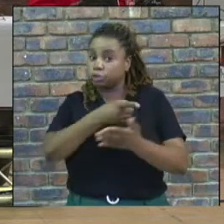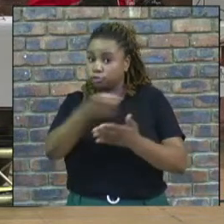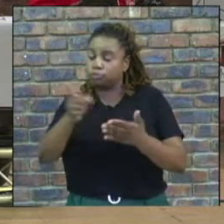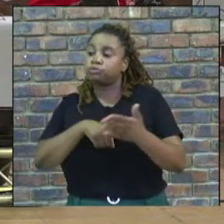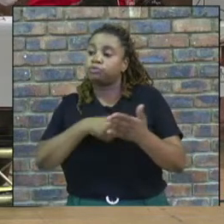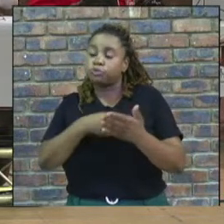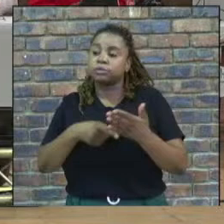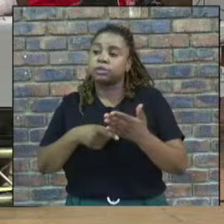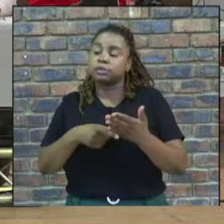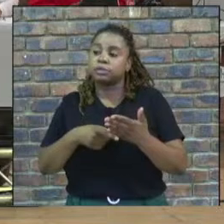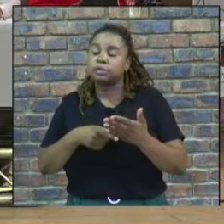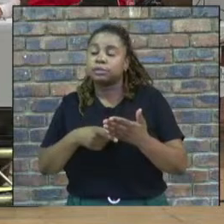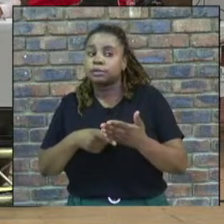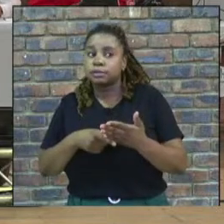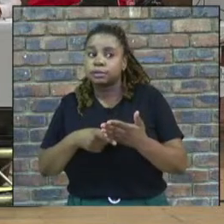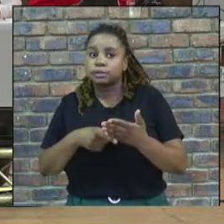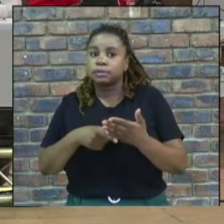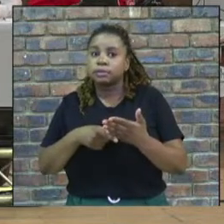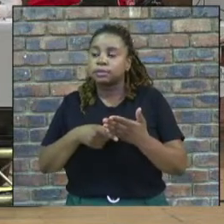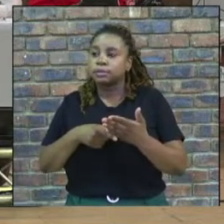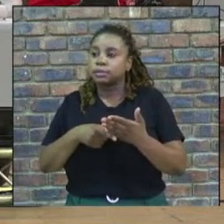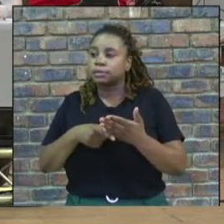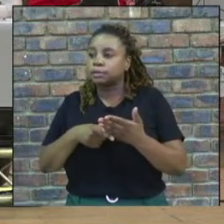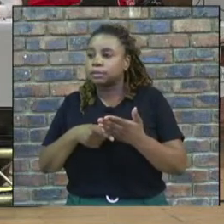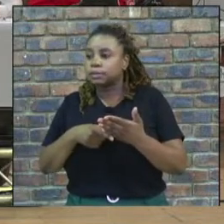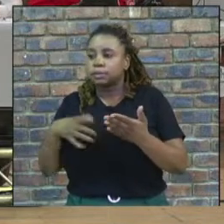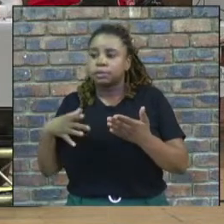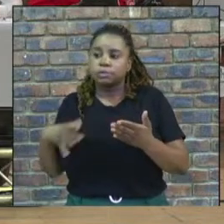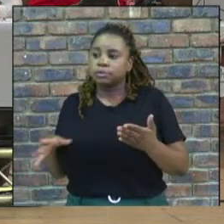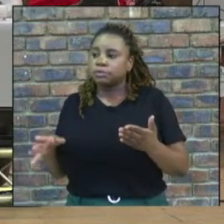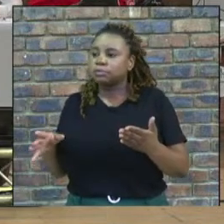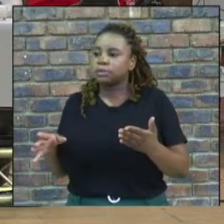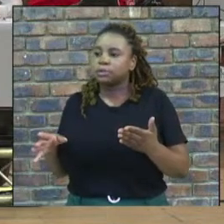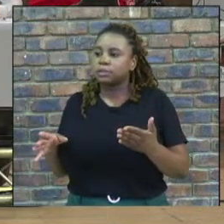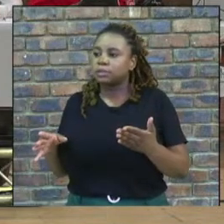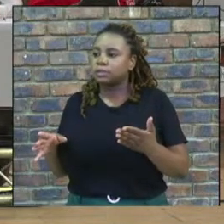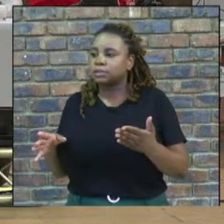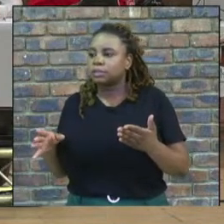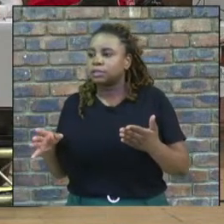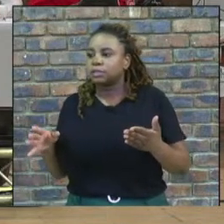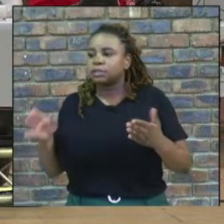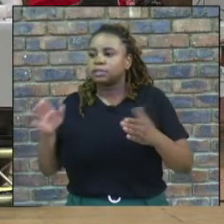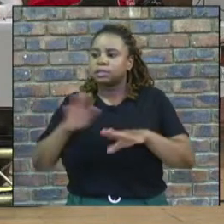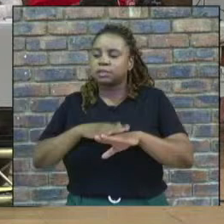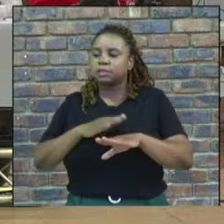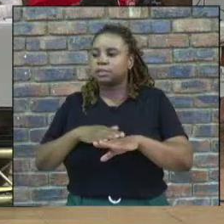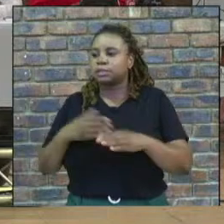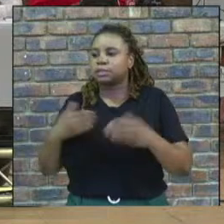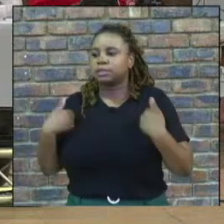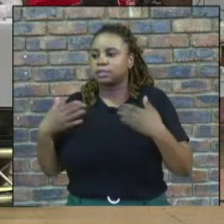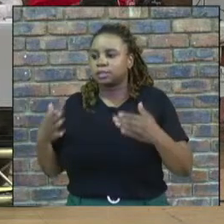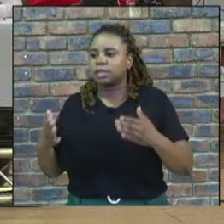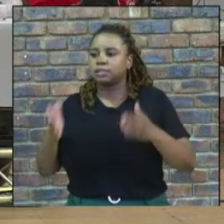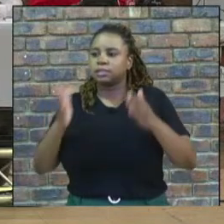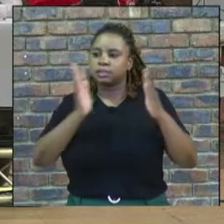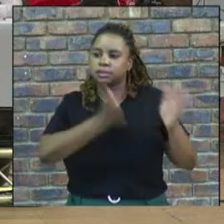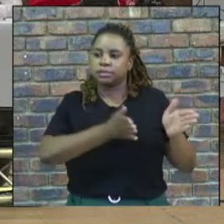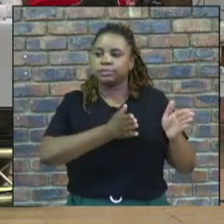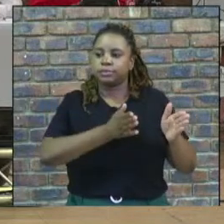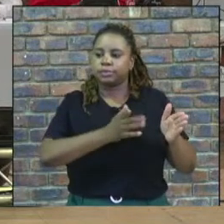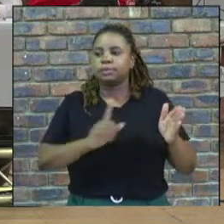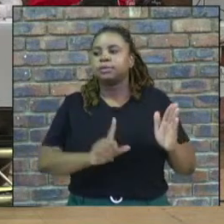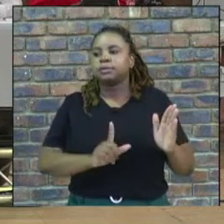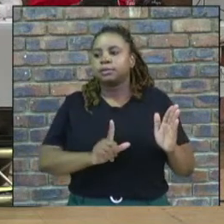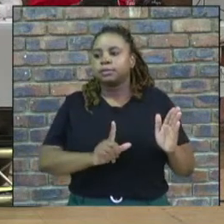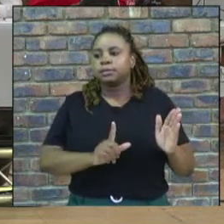fa di number ne. A re batlo nna le a wave. So ro starta ka mo and then we move on to the left. Ko le fa di number